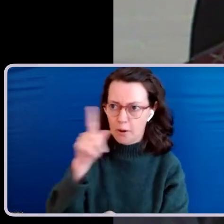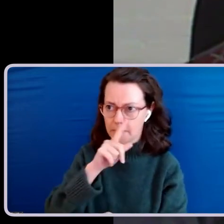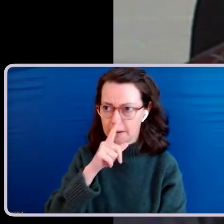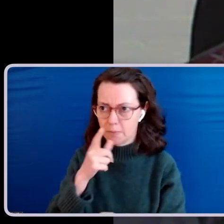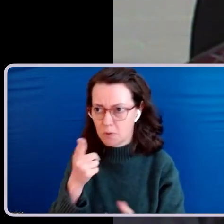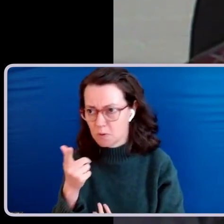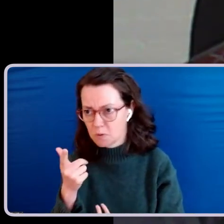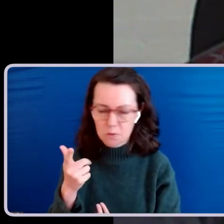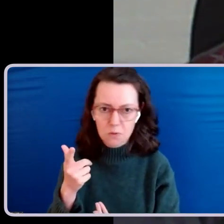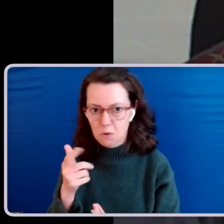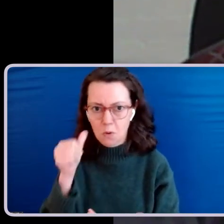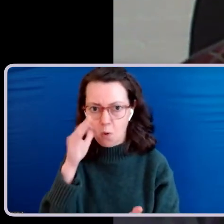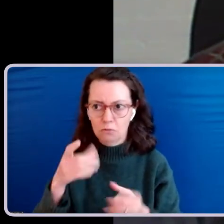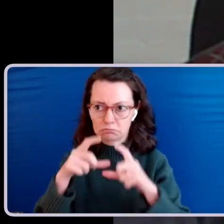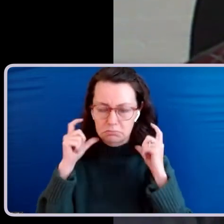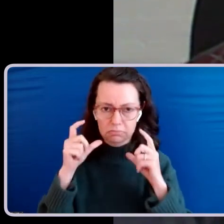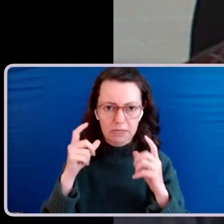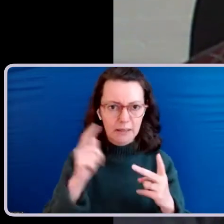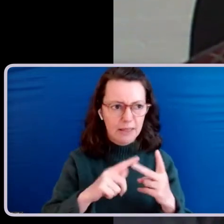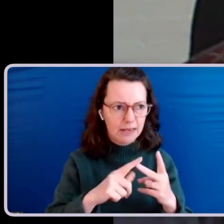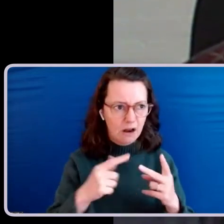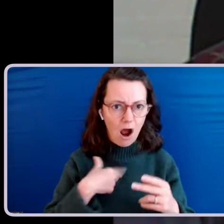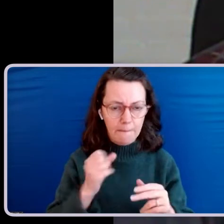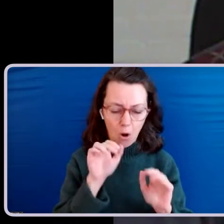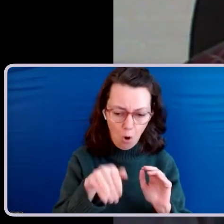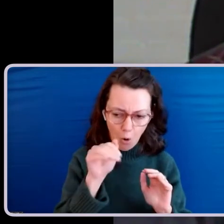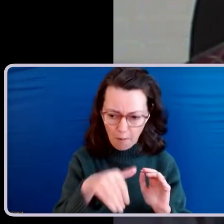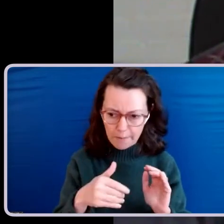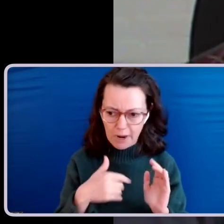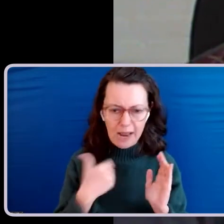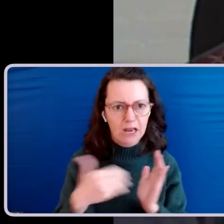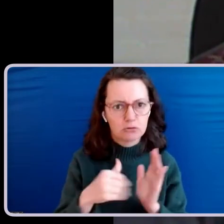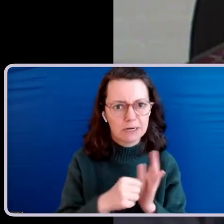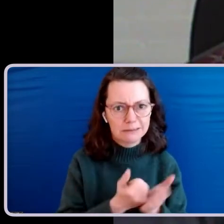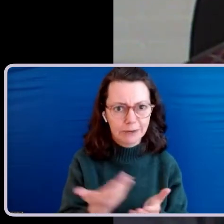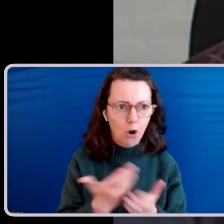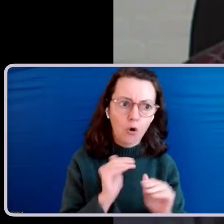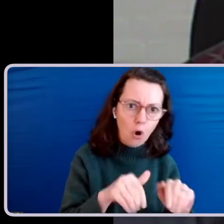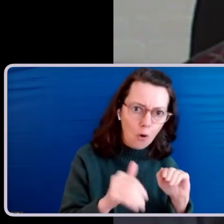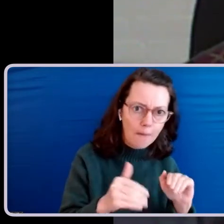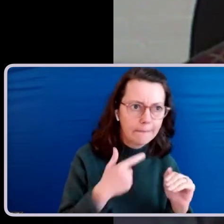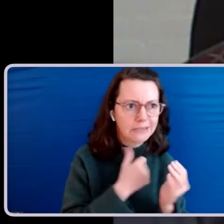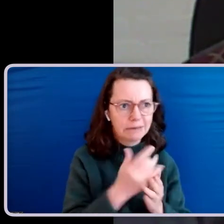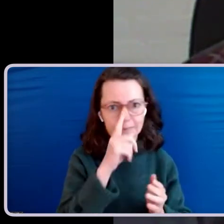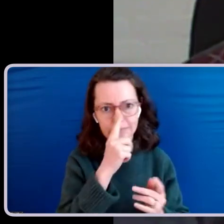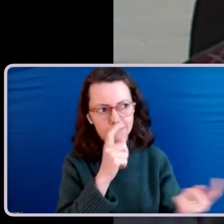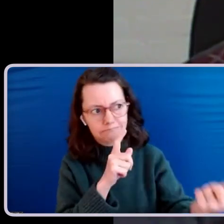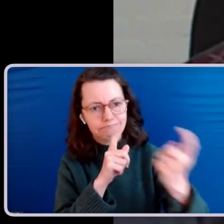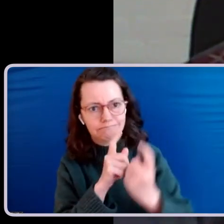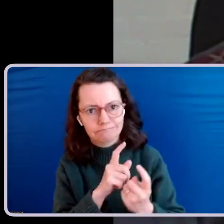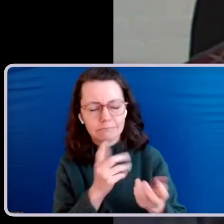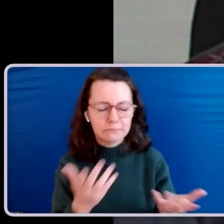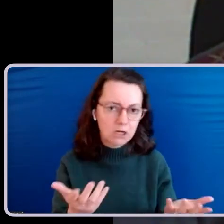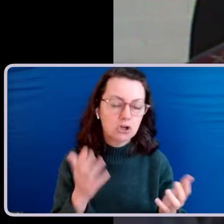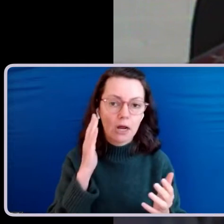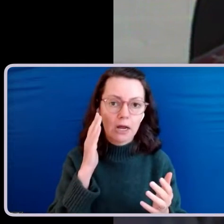could ask government, but also ask the wider community to support us around COVID. So we'll go around in the same kind of